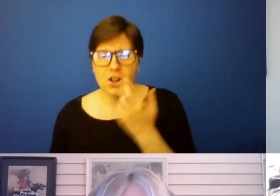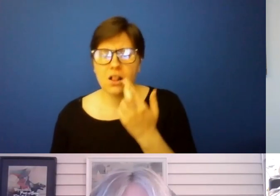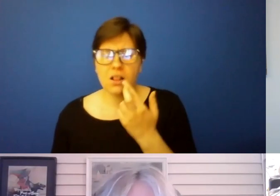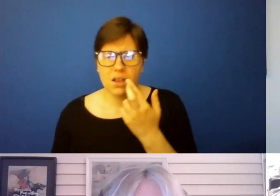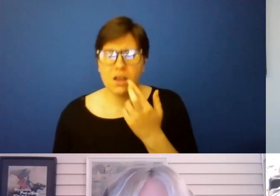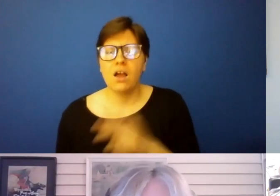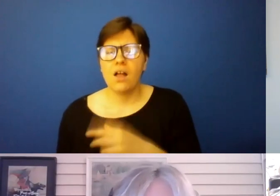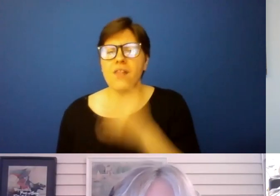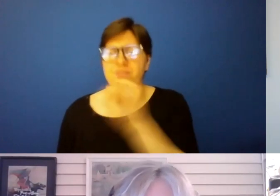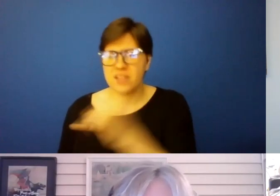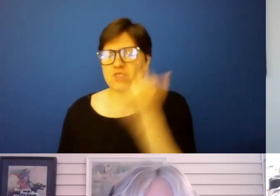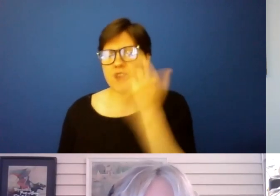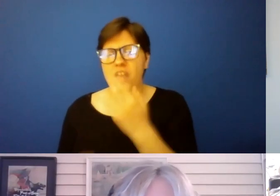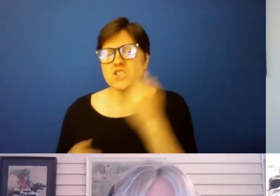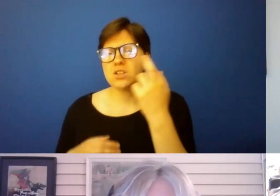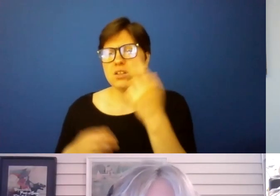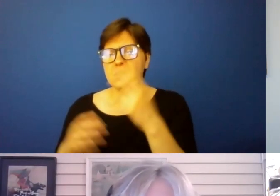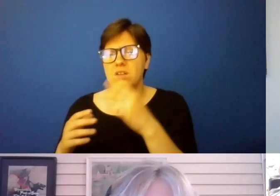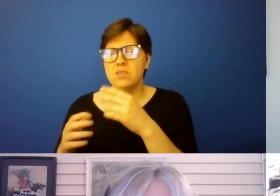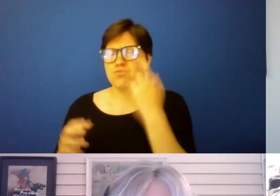kill yourself. And I say,